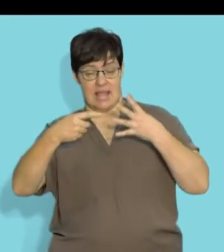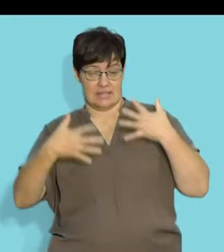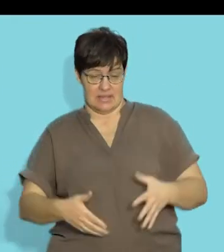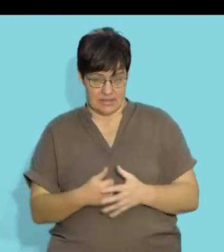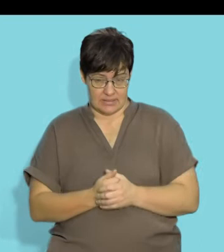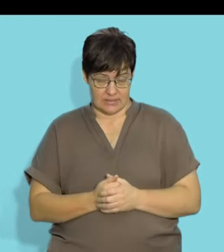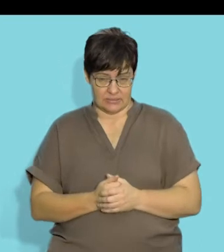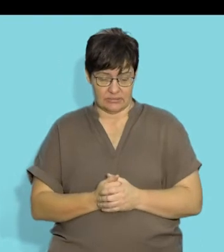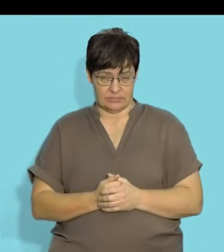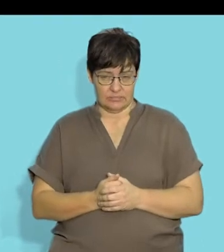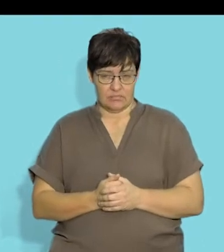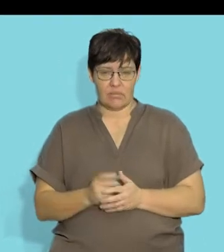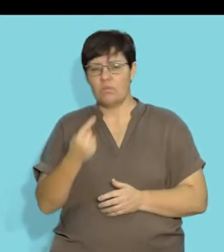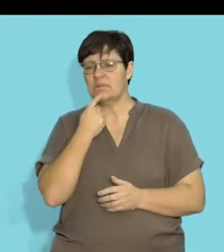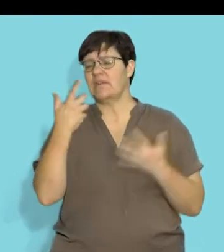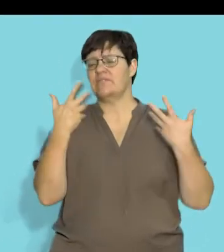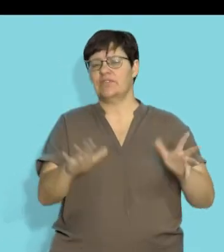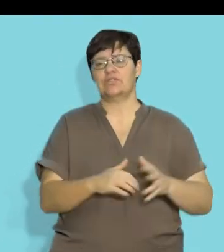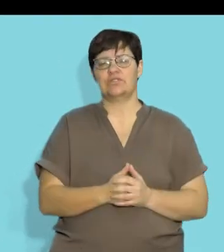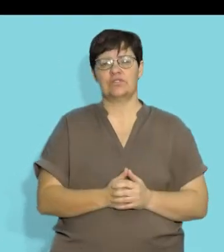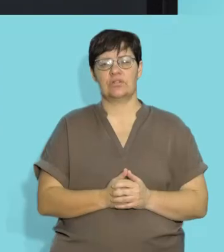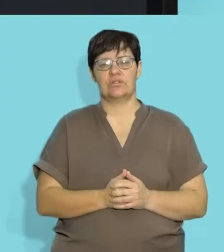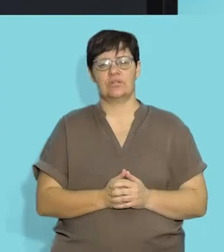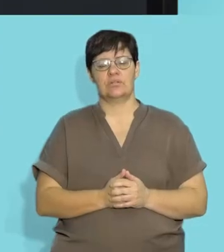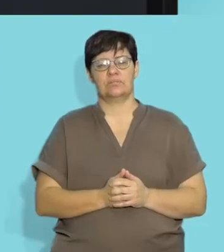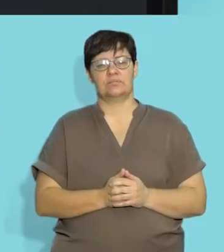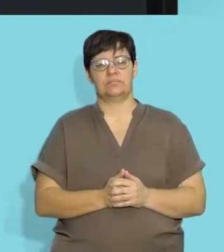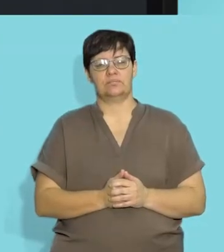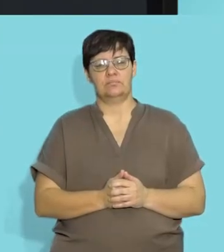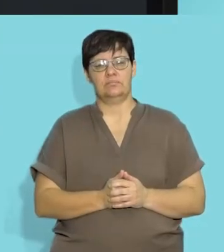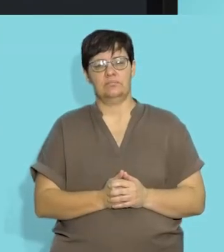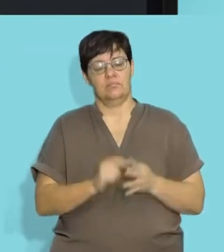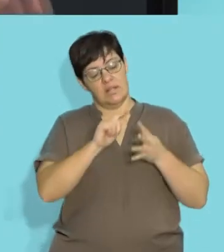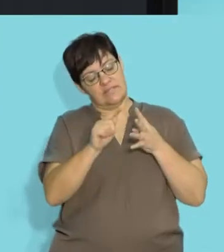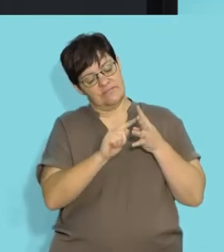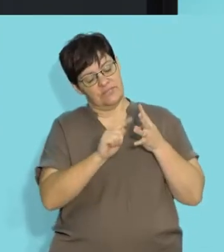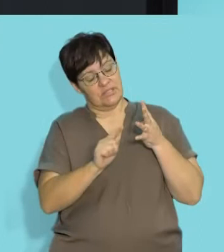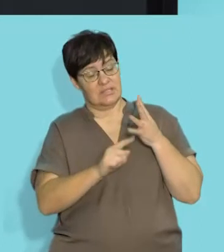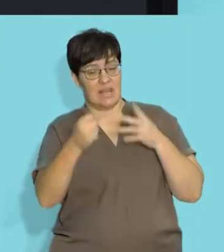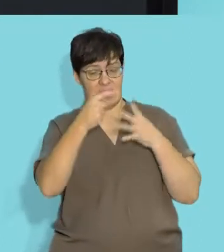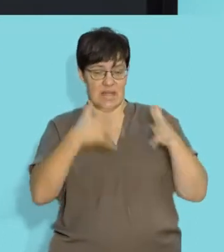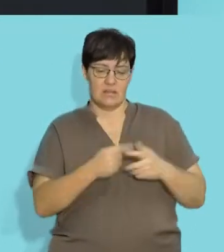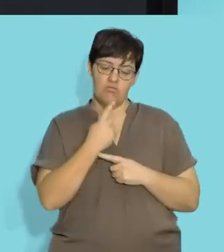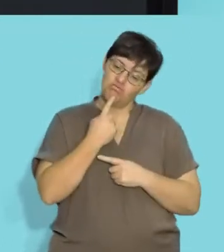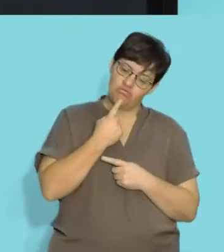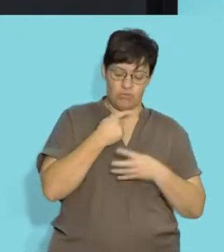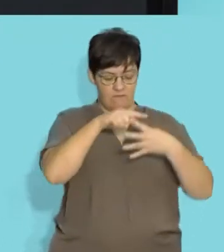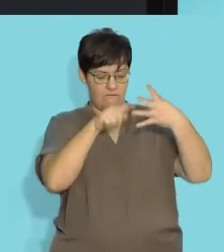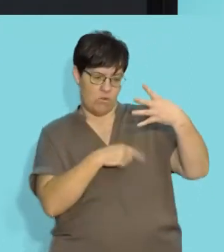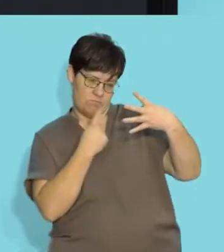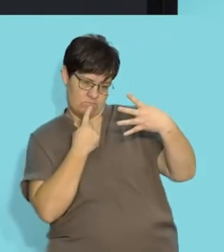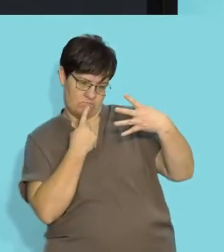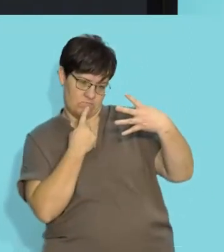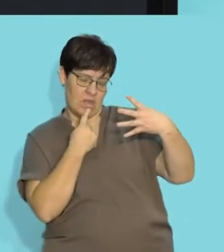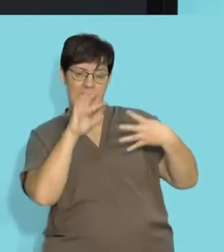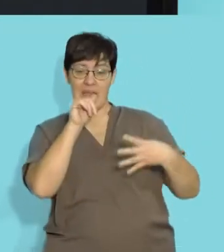indicator, right? So you'd have mentioned, earlier on, the different indicators. So our choice of